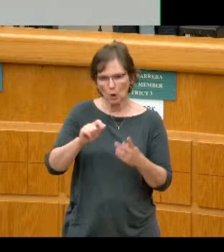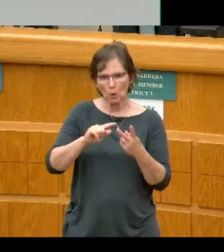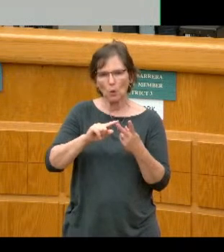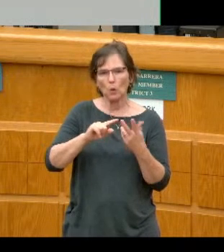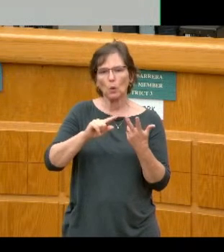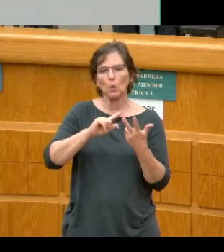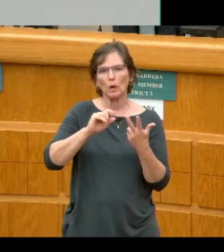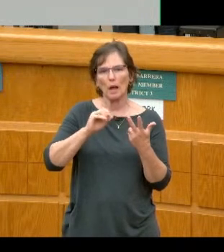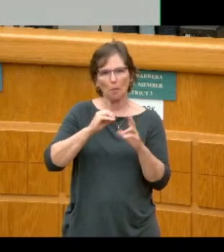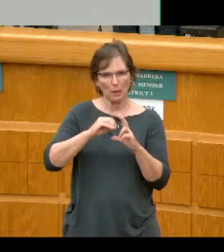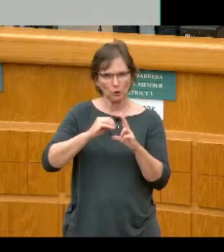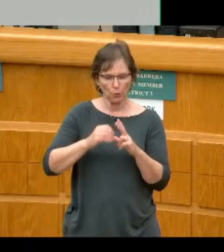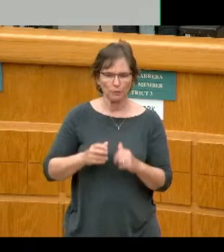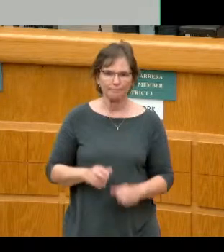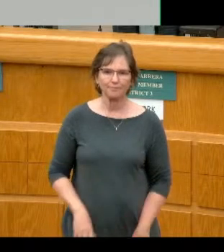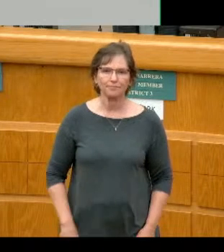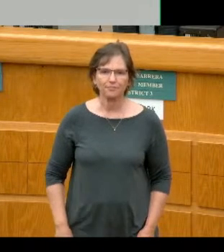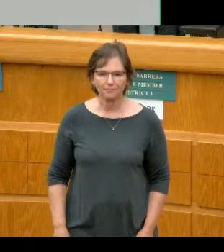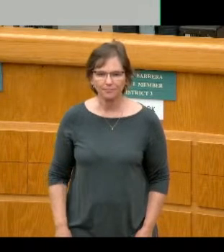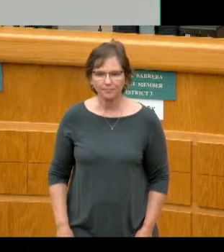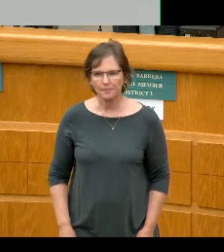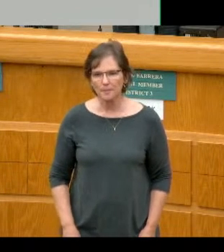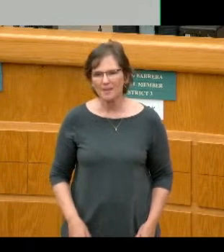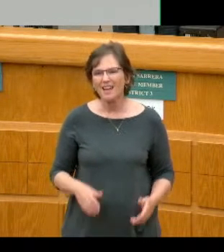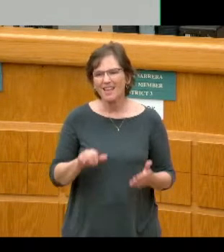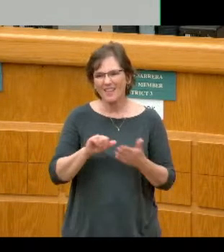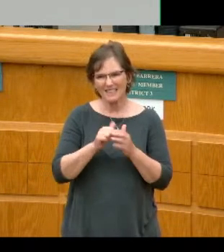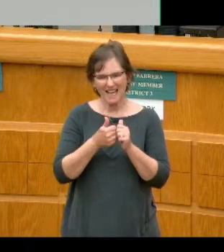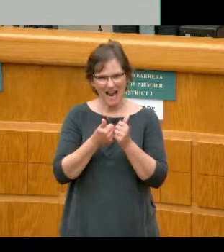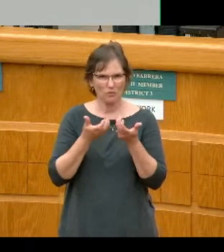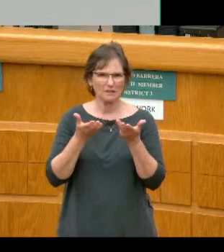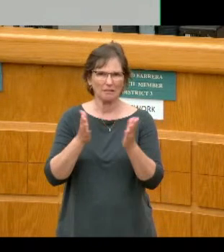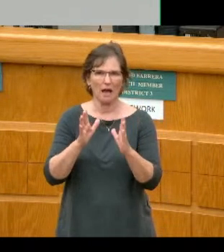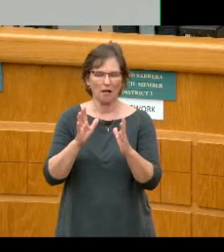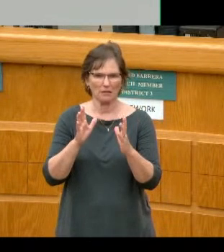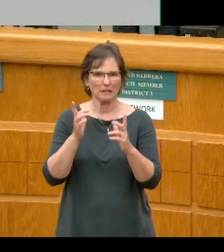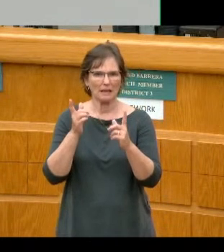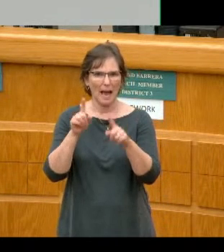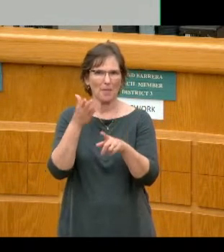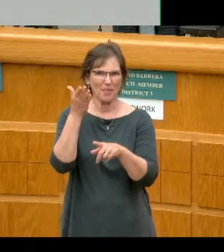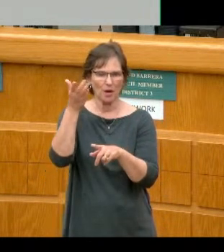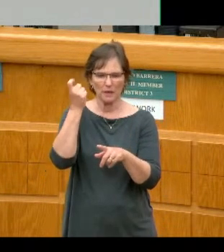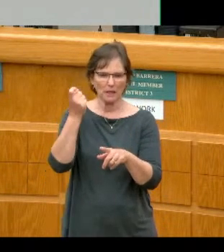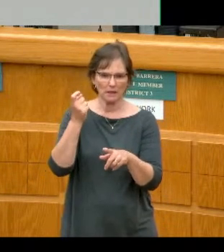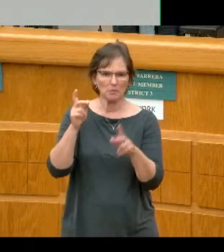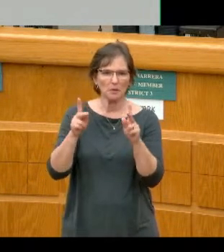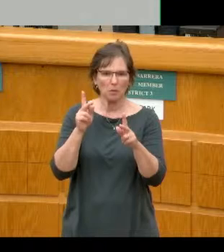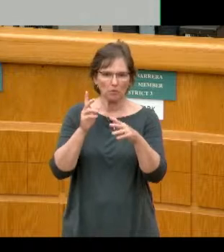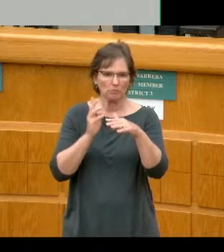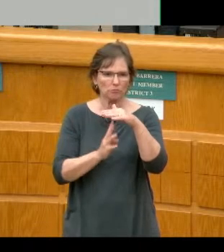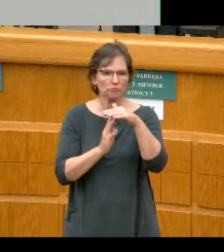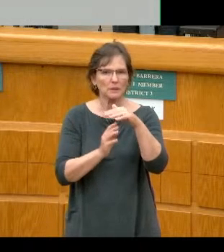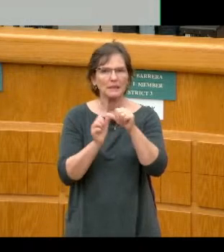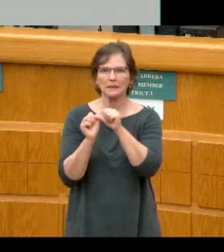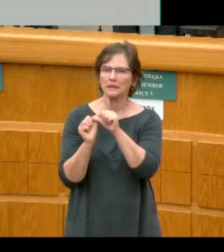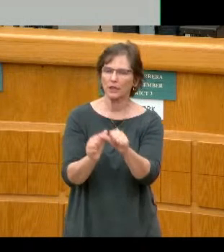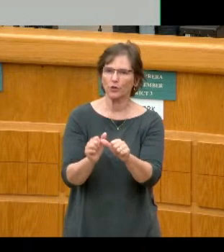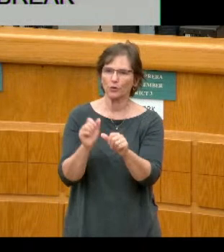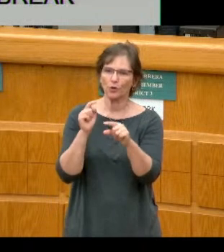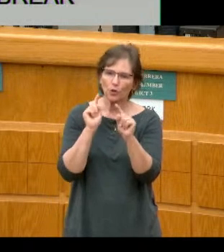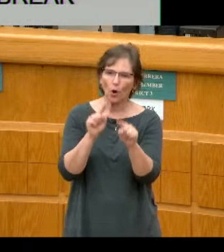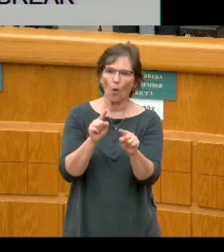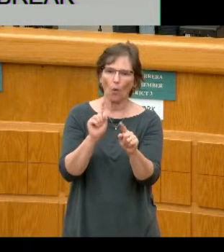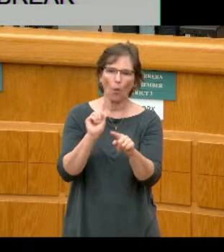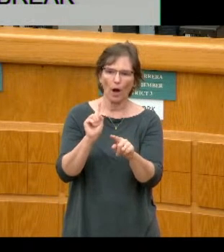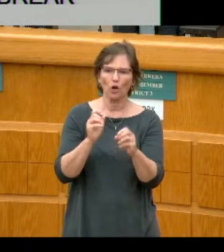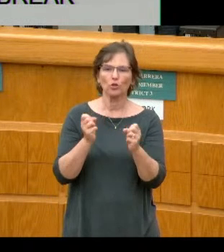We're looking at something maybe more on the scale of what we had in the summer, but this is how bad it can get with the